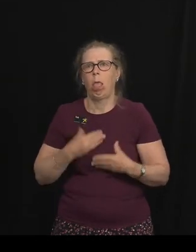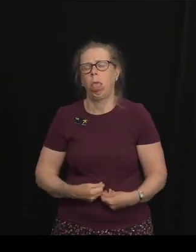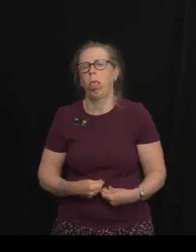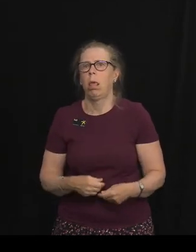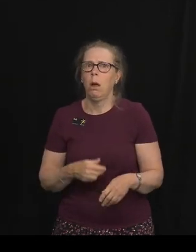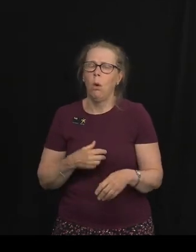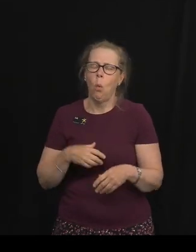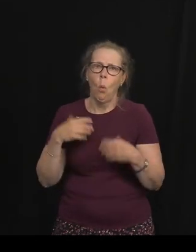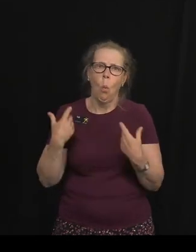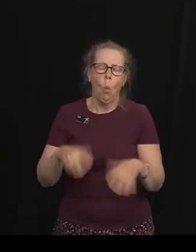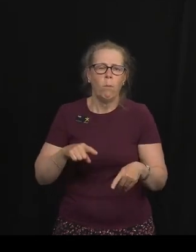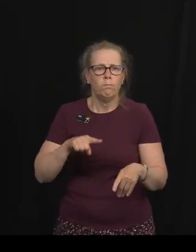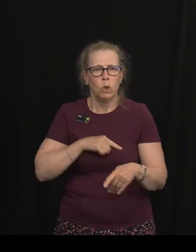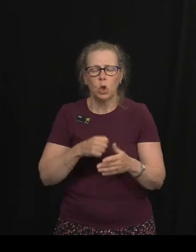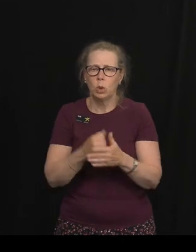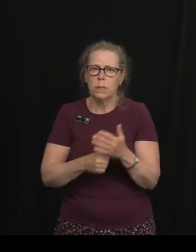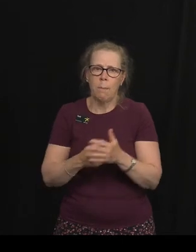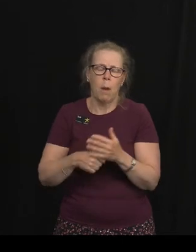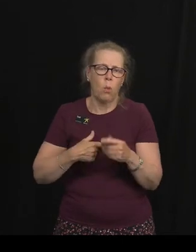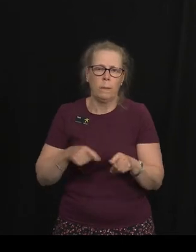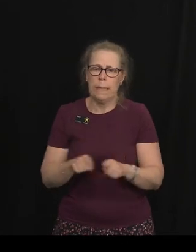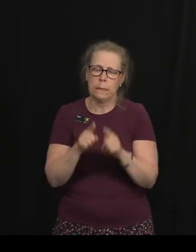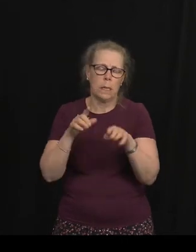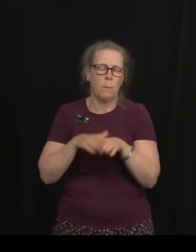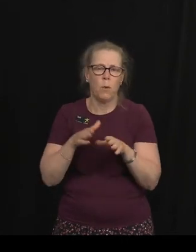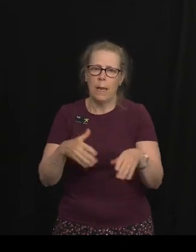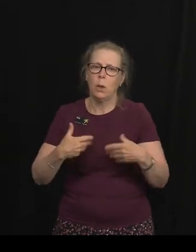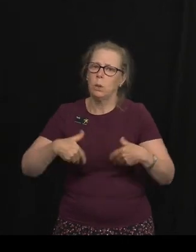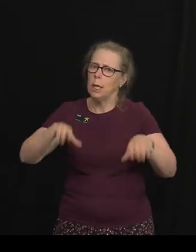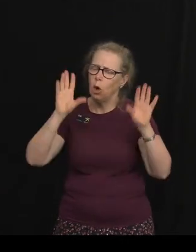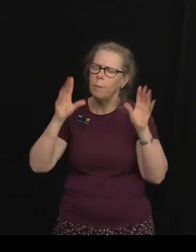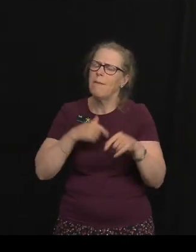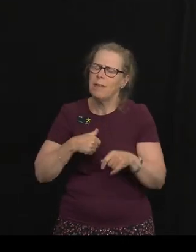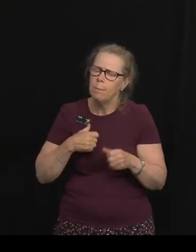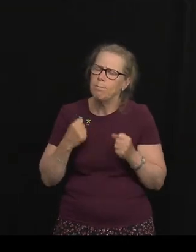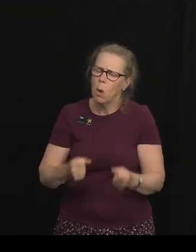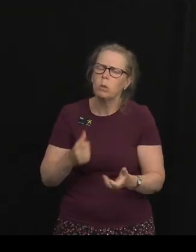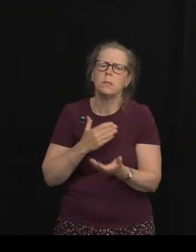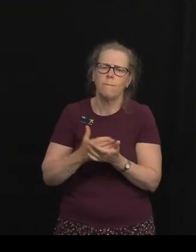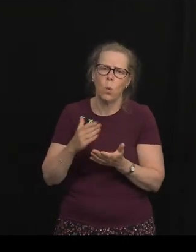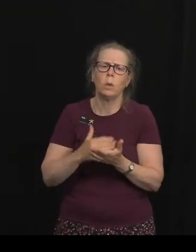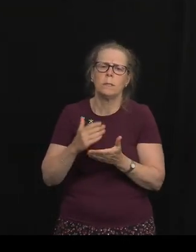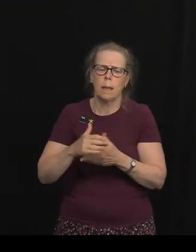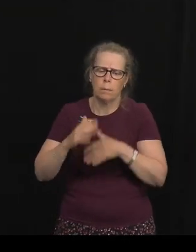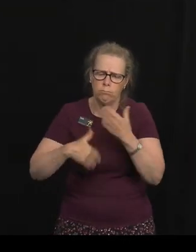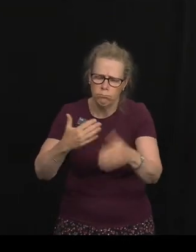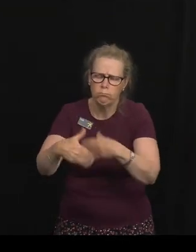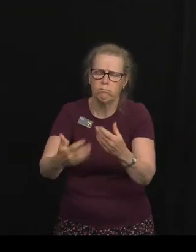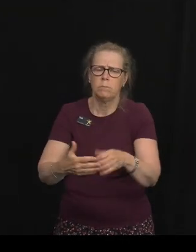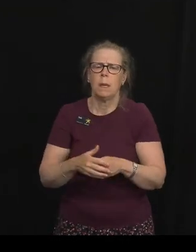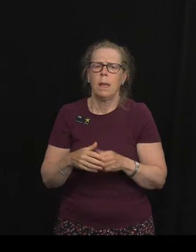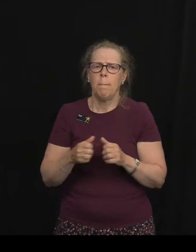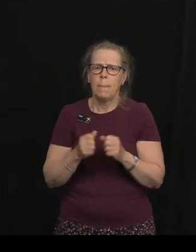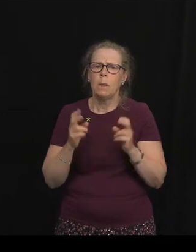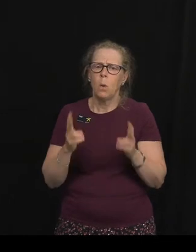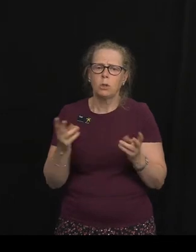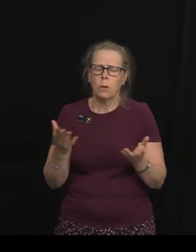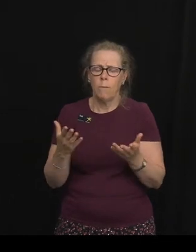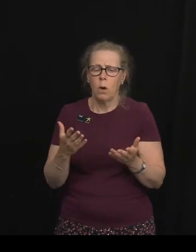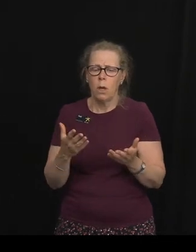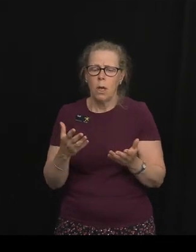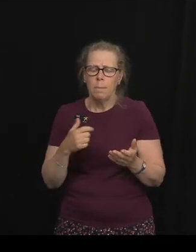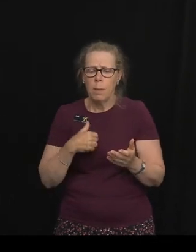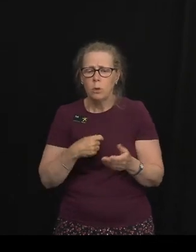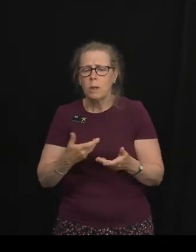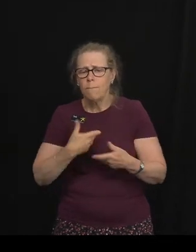work that still needs to be done. And that is true. And it's really important to keep on going on this one. But it's also so that what you do have an effect,